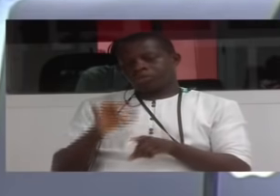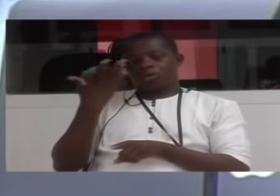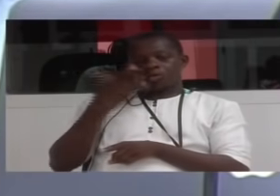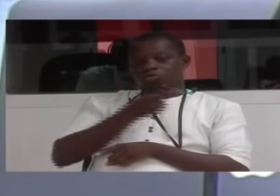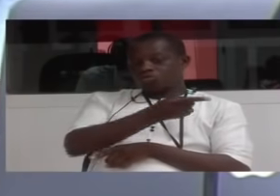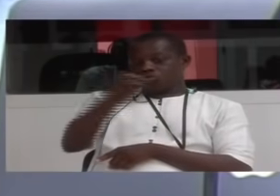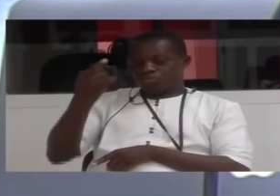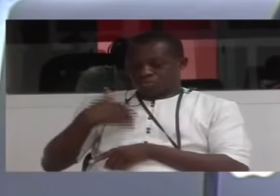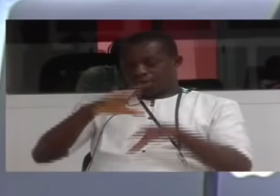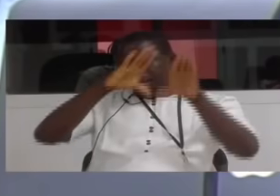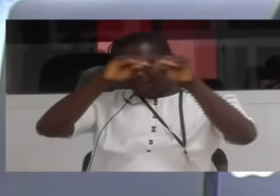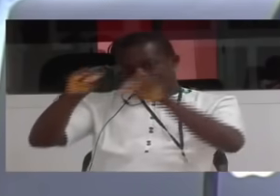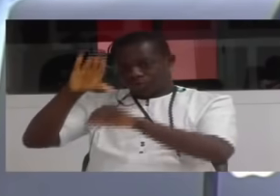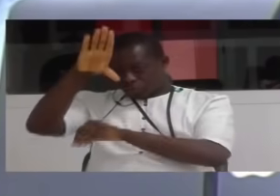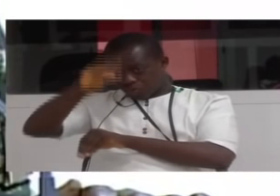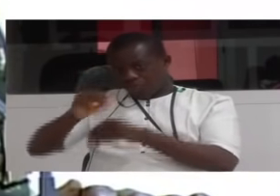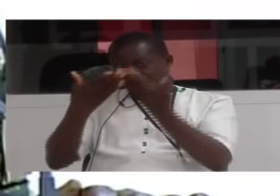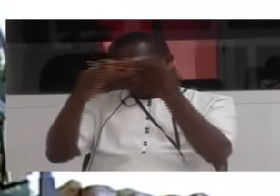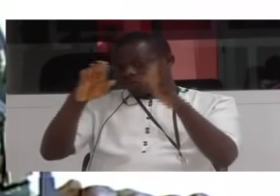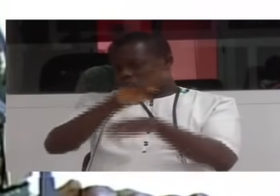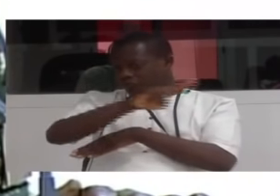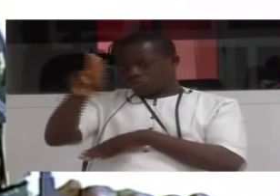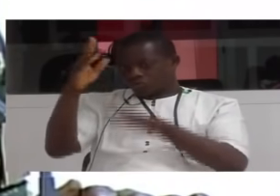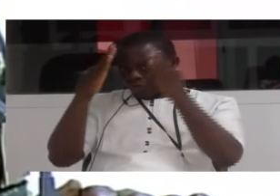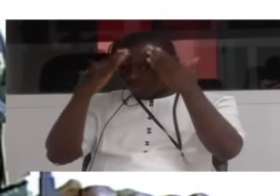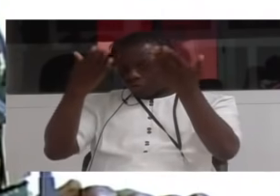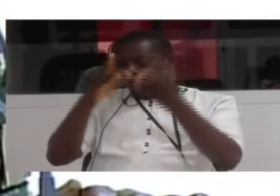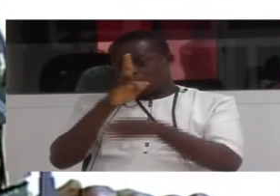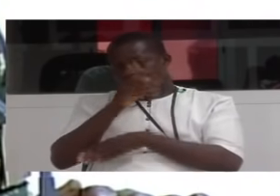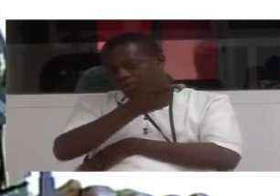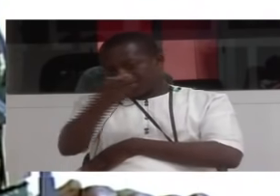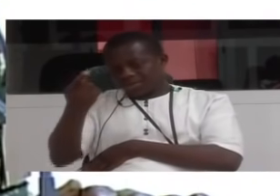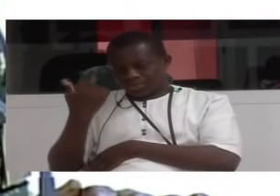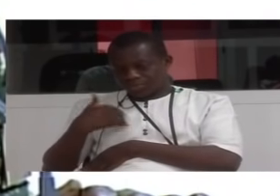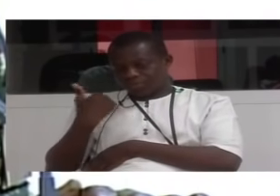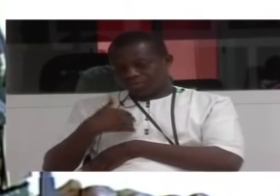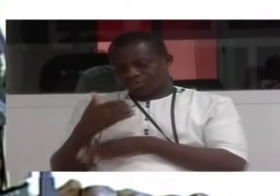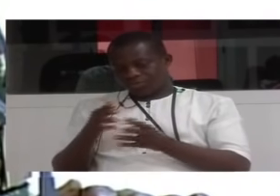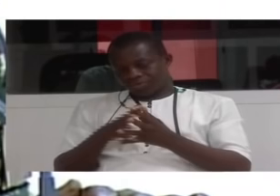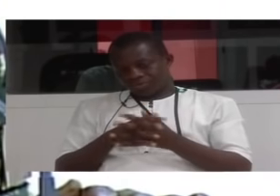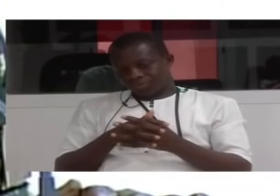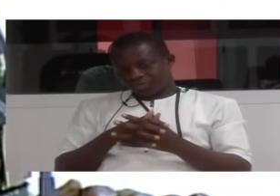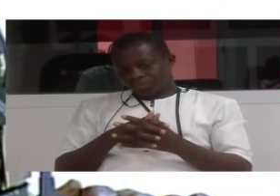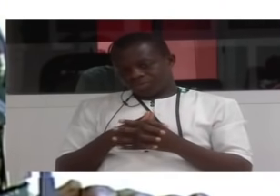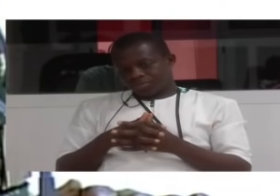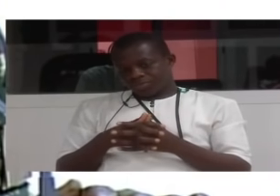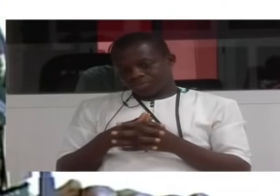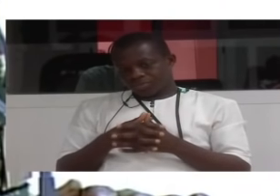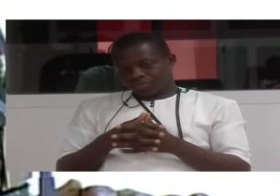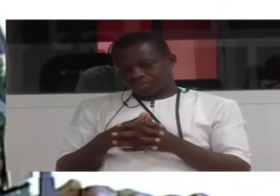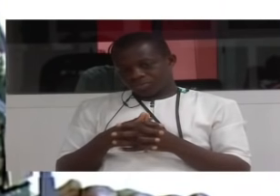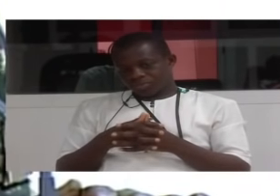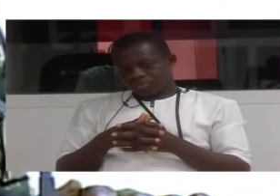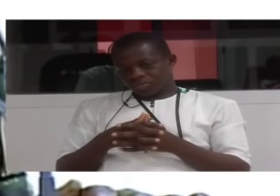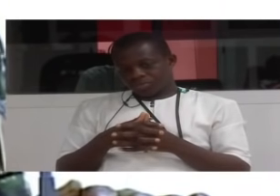the operation, you did not know who they were. Bingen di def lolu jef joju pour reey len way xamulo won ñi